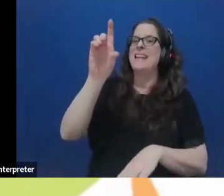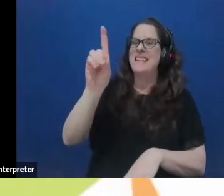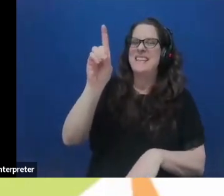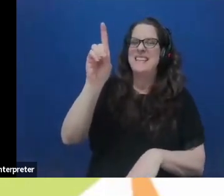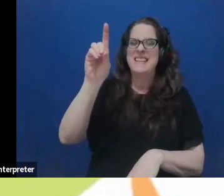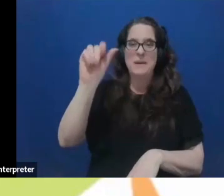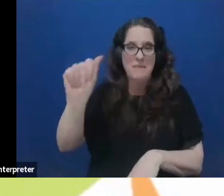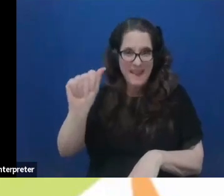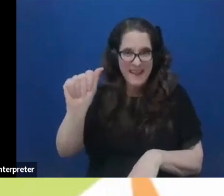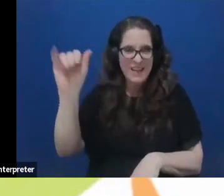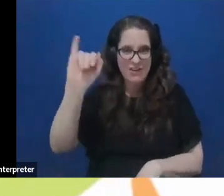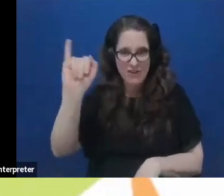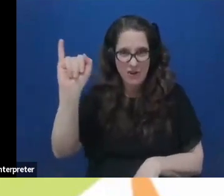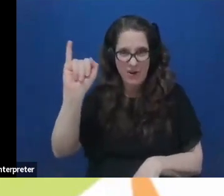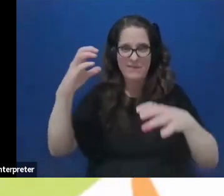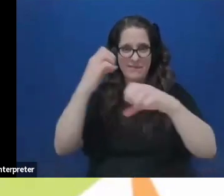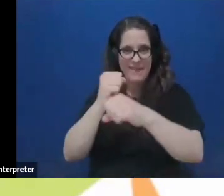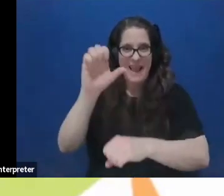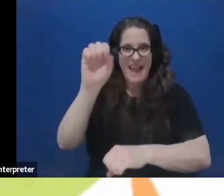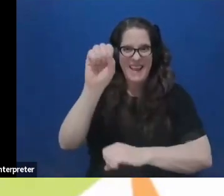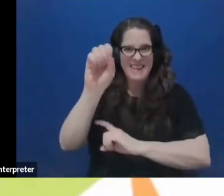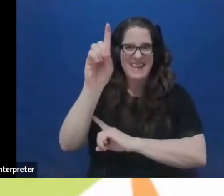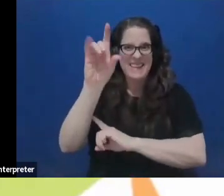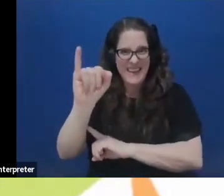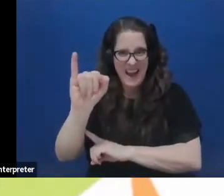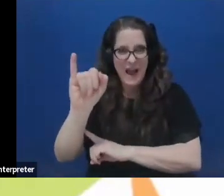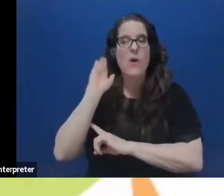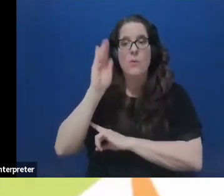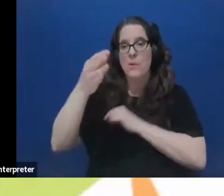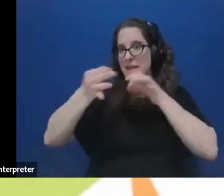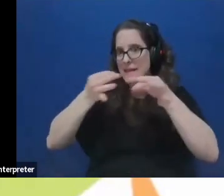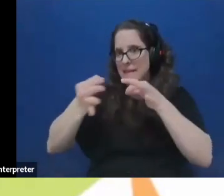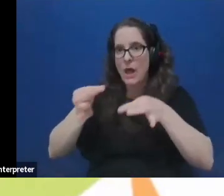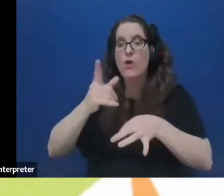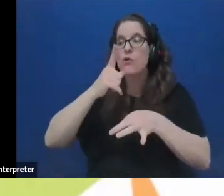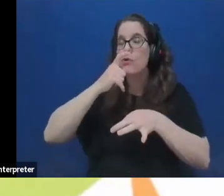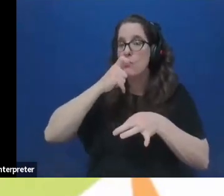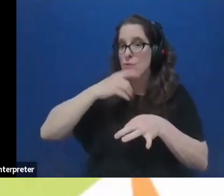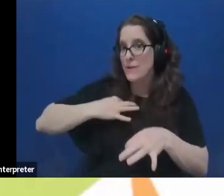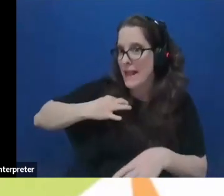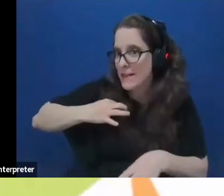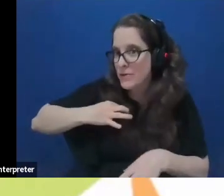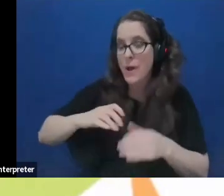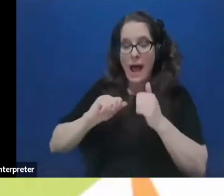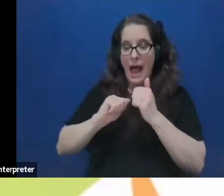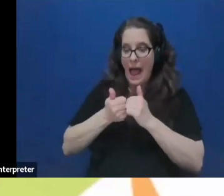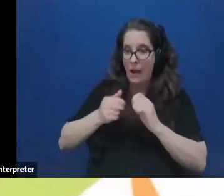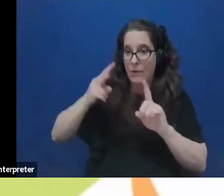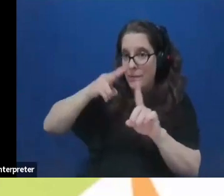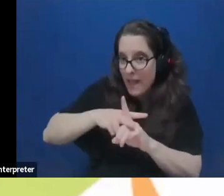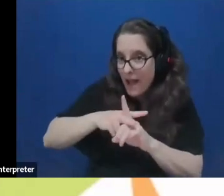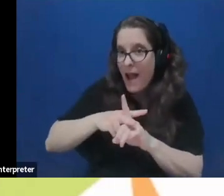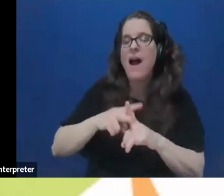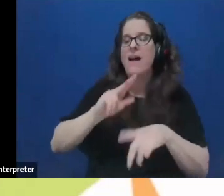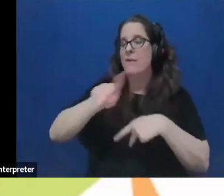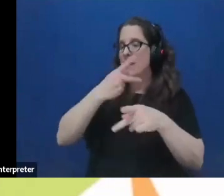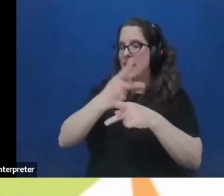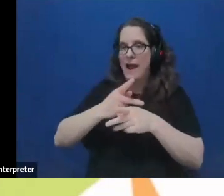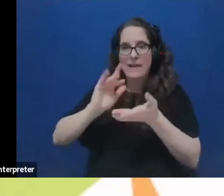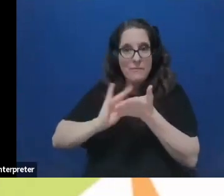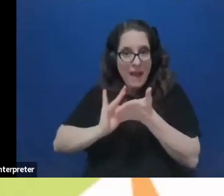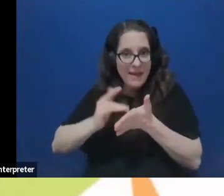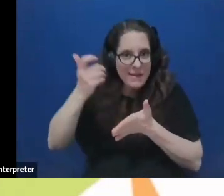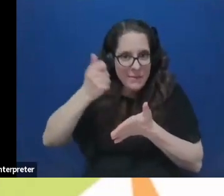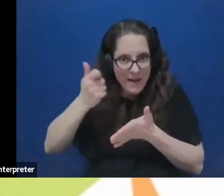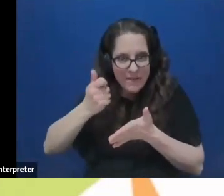is eligible, how to apply, which medical benefit comes with it, what happens when you go to work, and how to use your